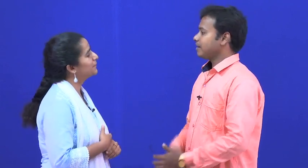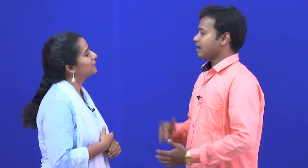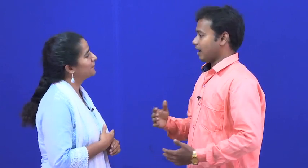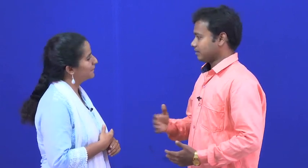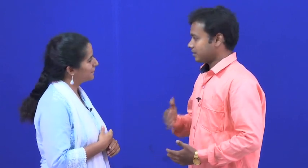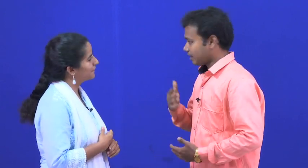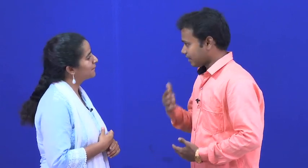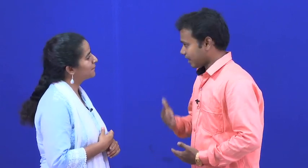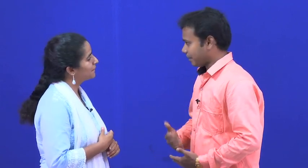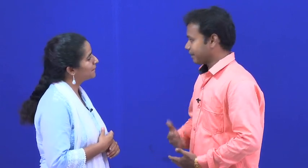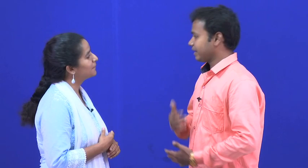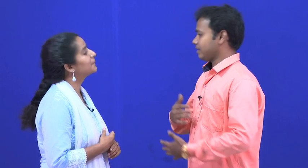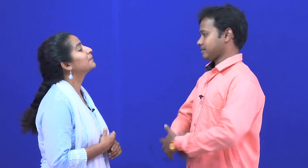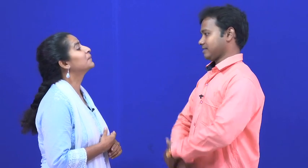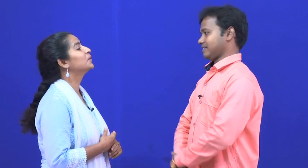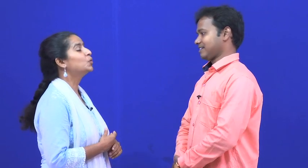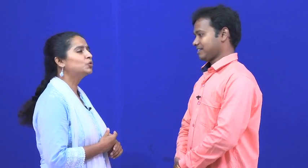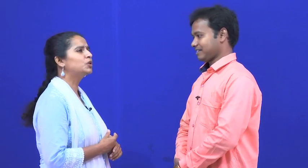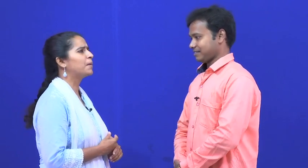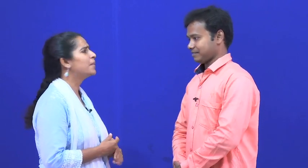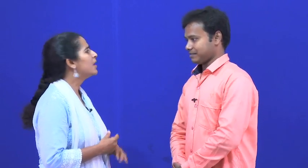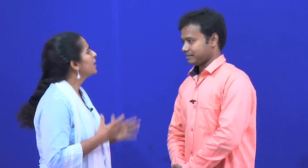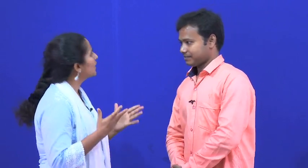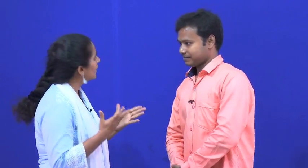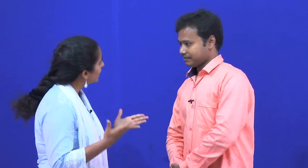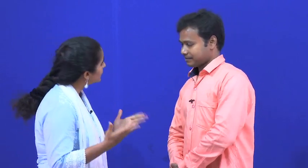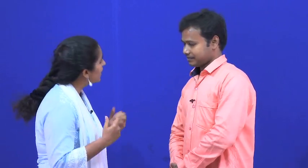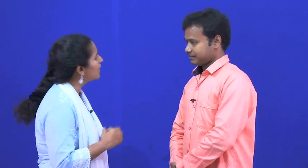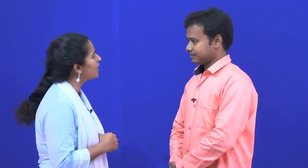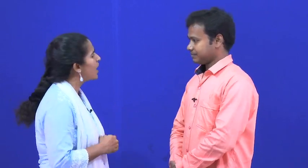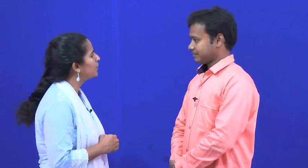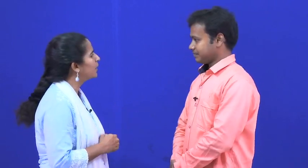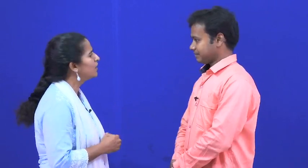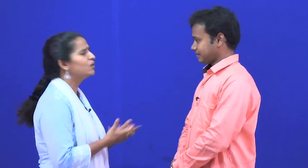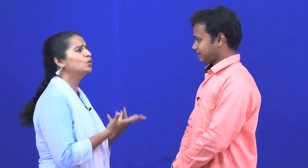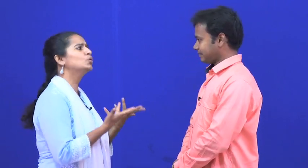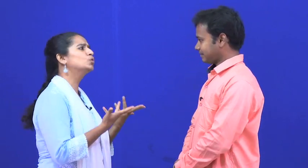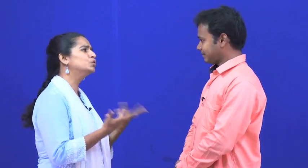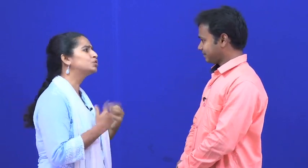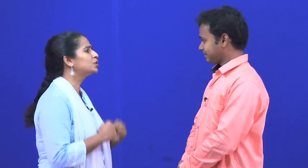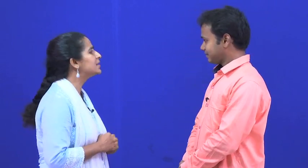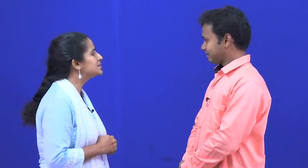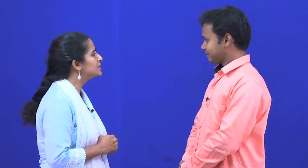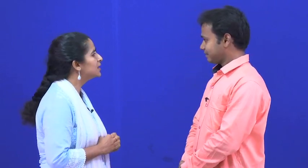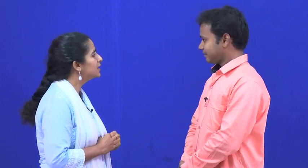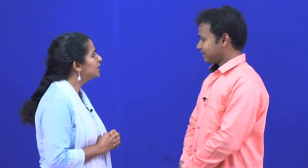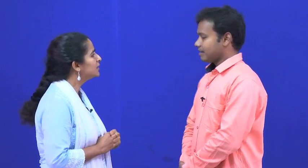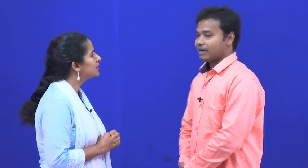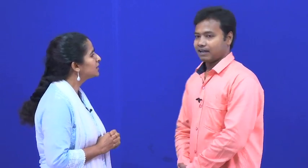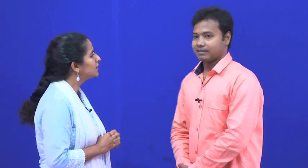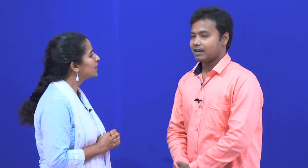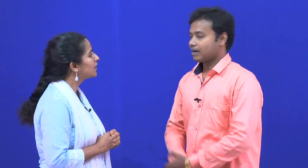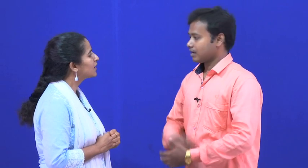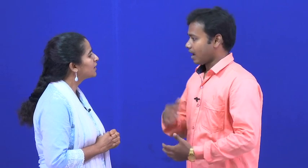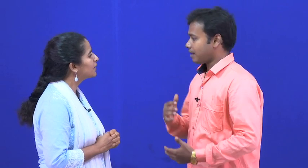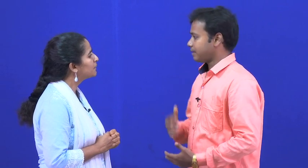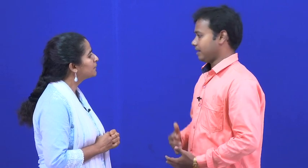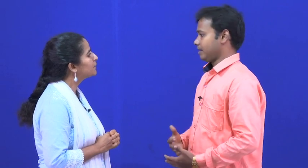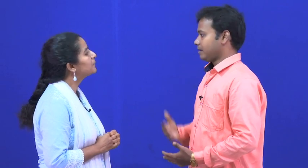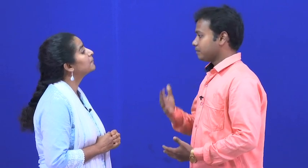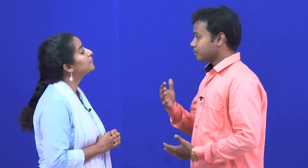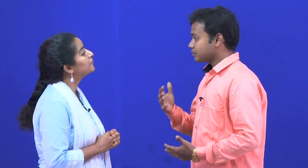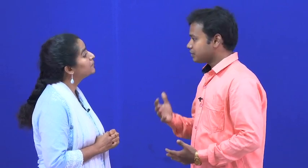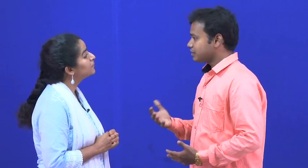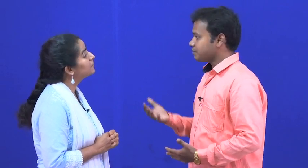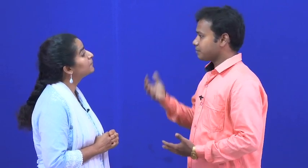griham kadra grame asti. Uttamam. Kadra gramaha kutra asti. Kadra